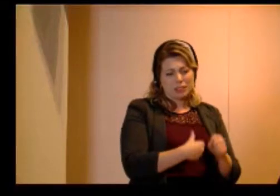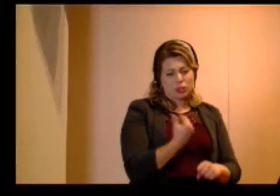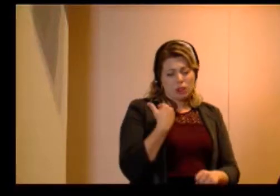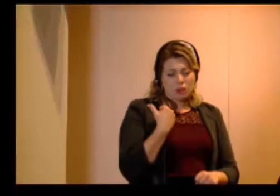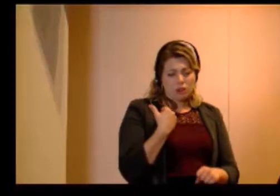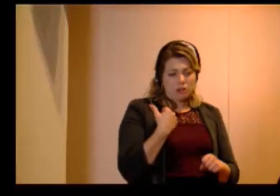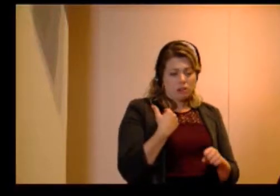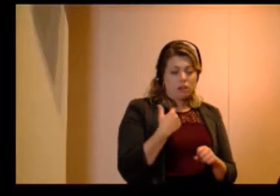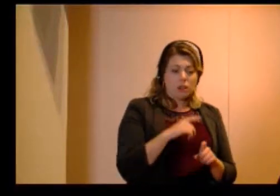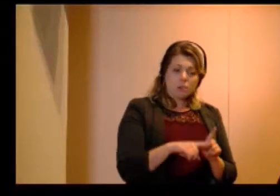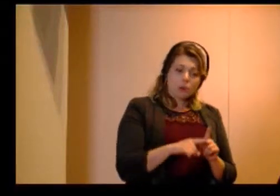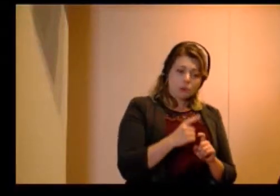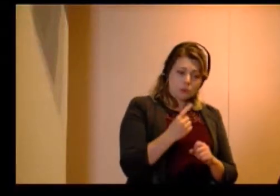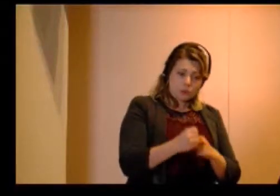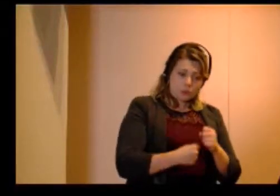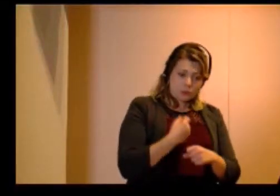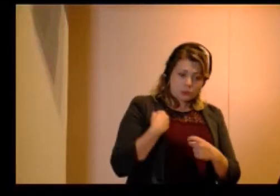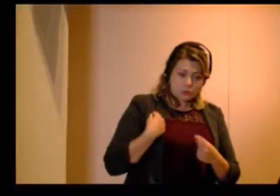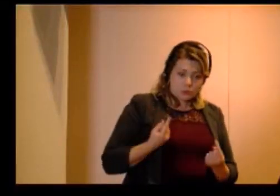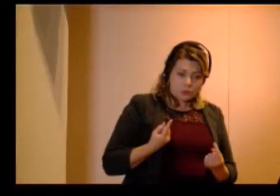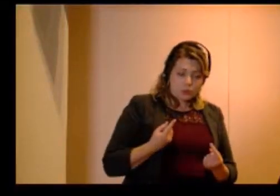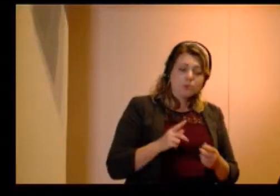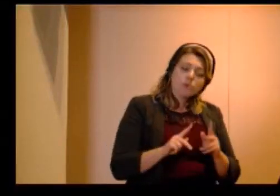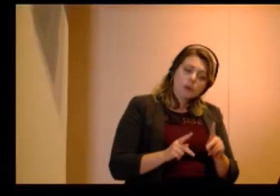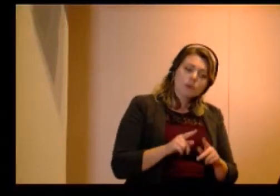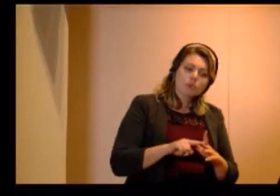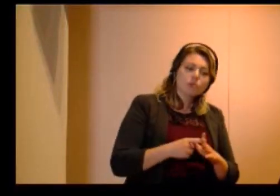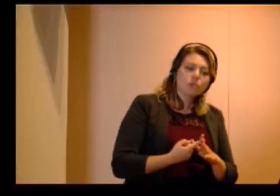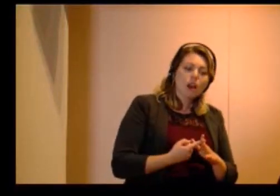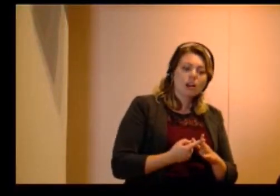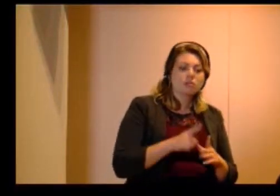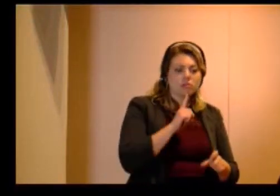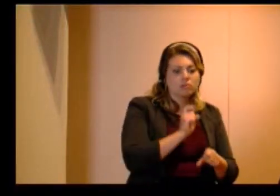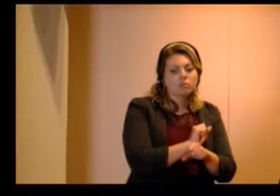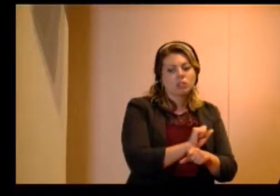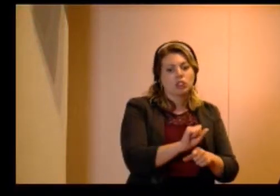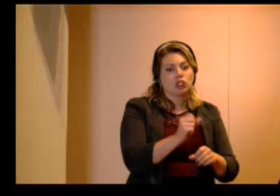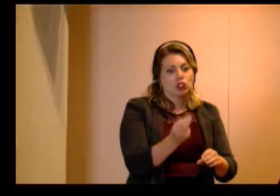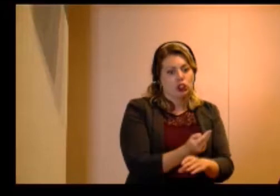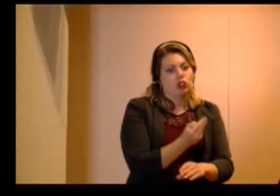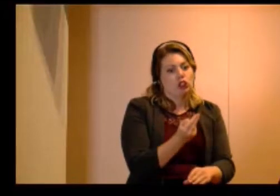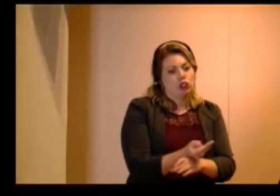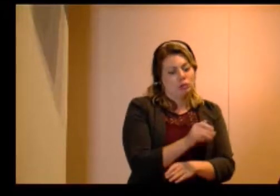last year that people have started to really use it, I think.